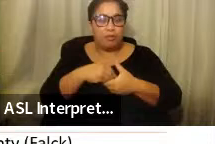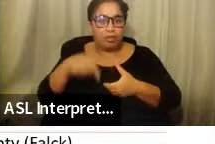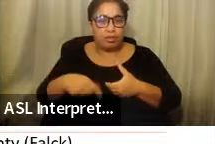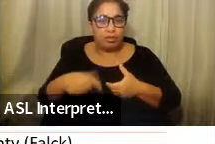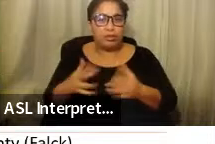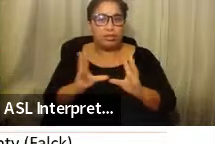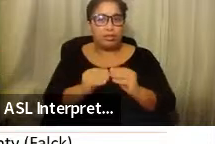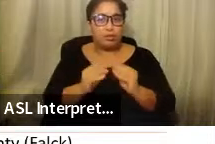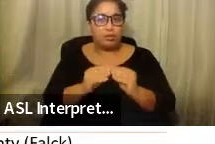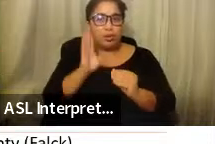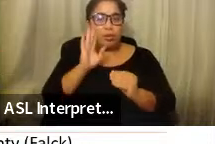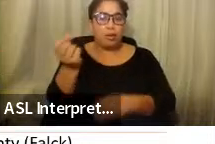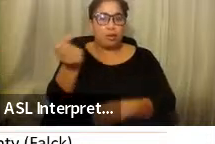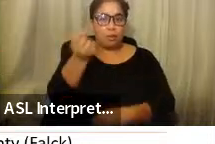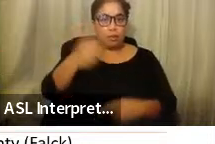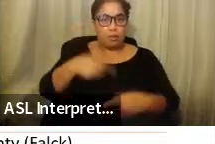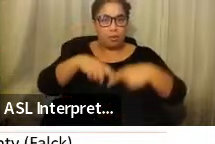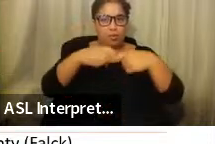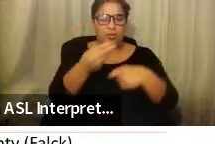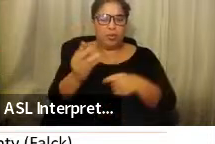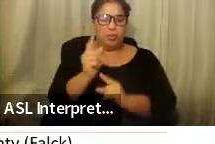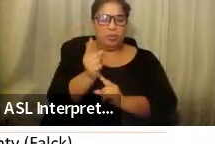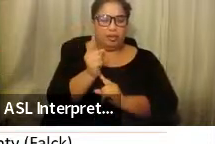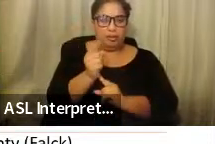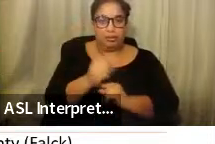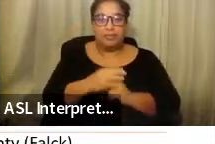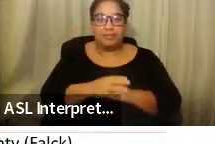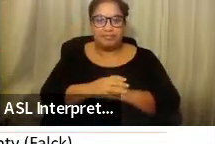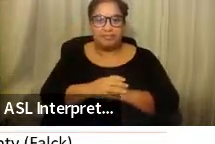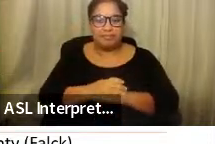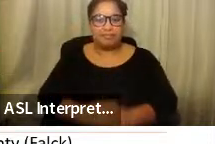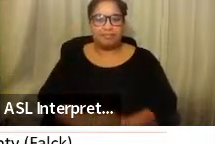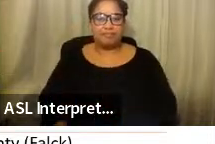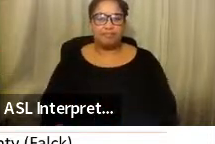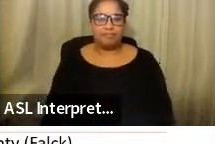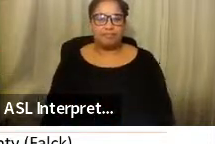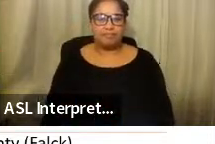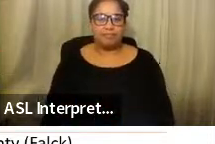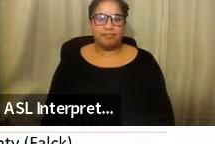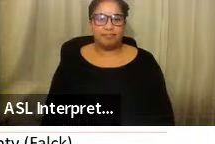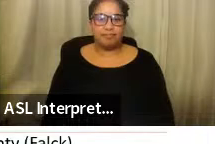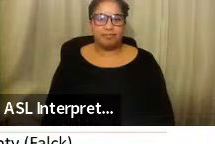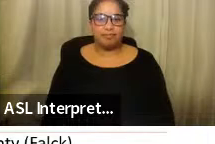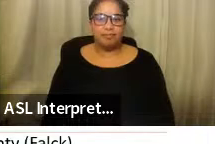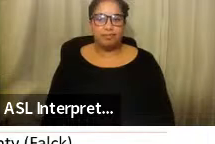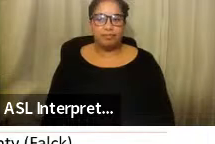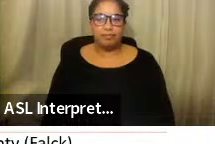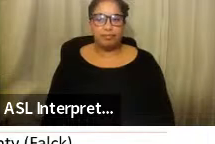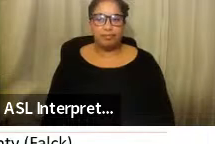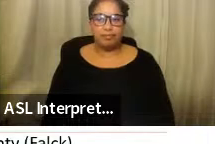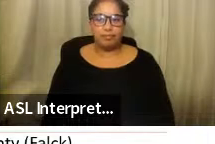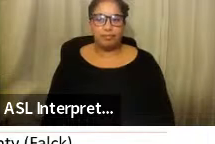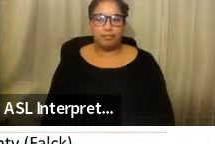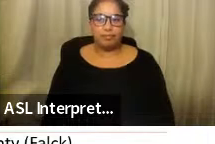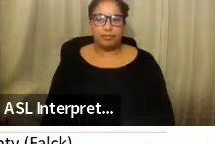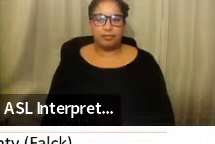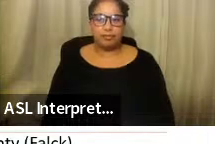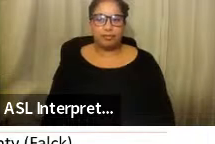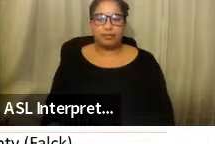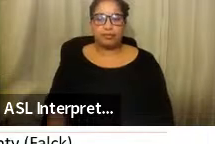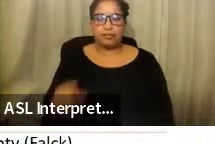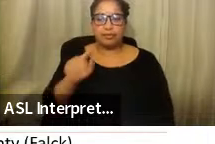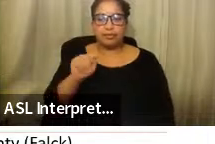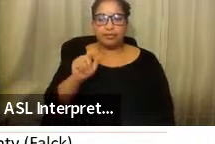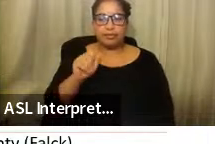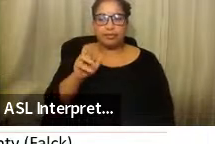will hold for a few minutes here. Oh, Twary, so IT did not send the link